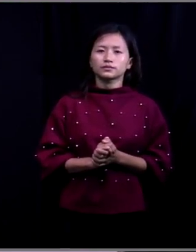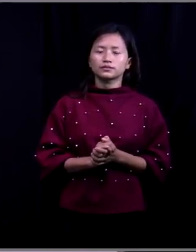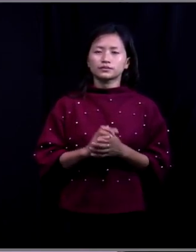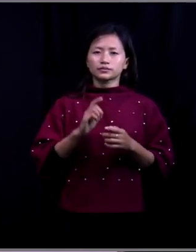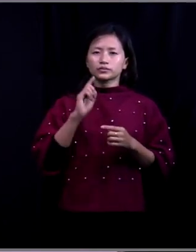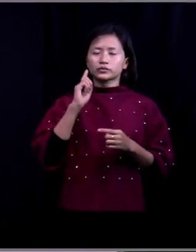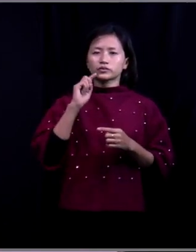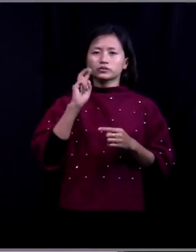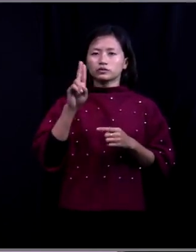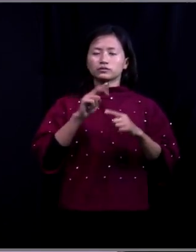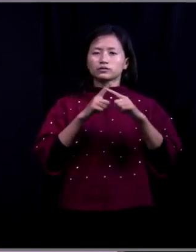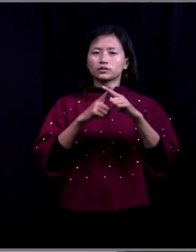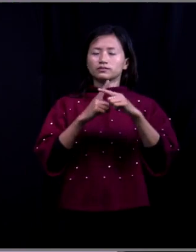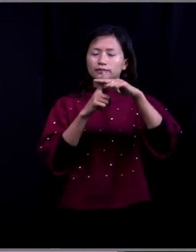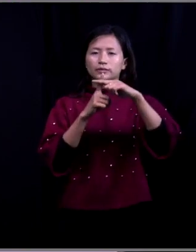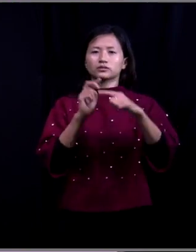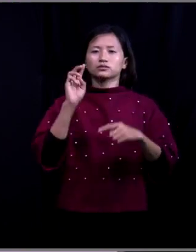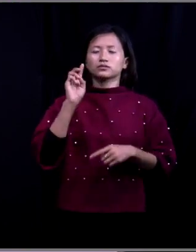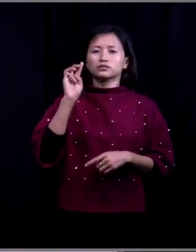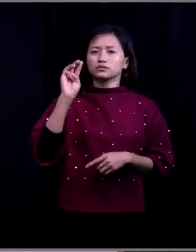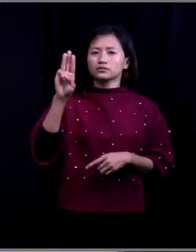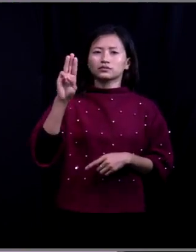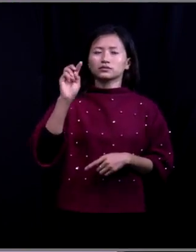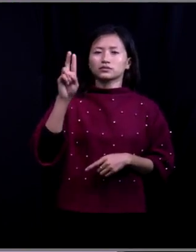2 plus 32 plus